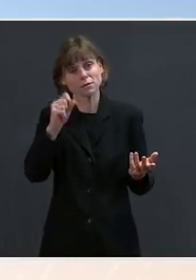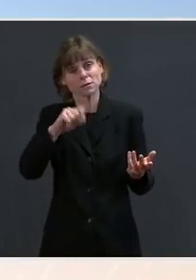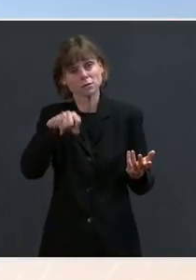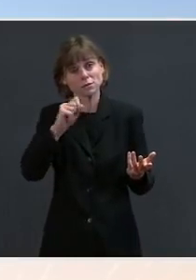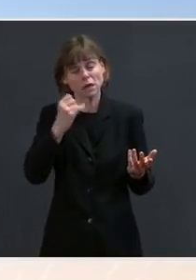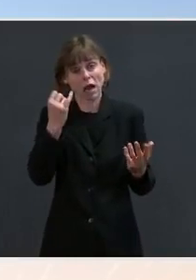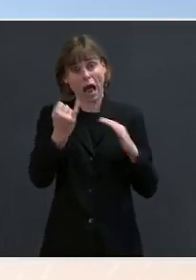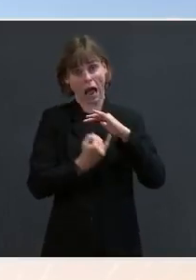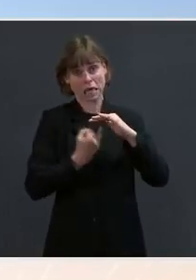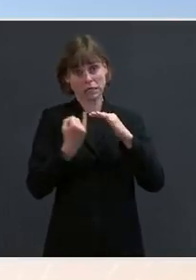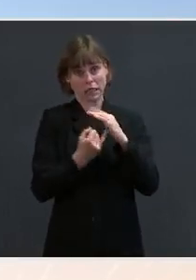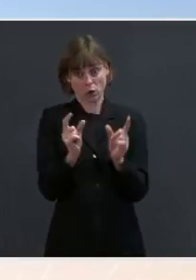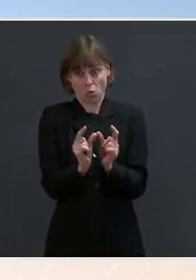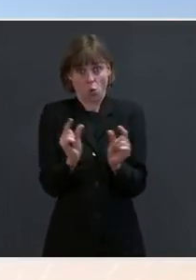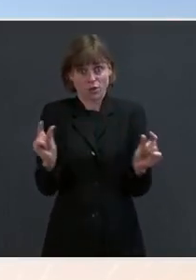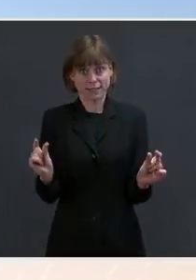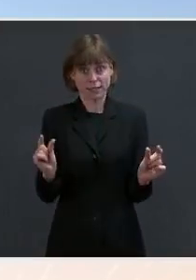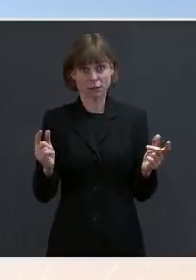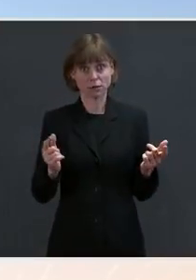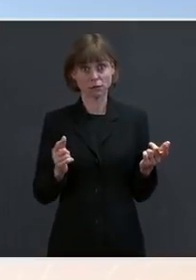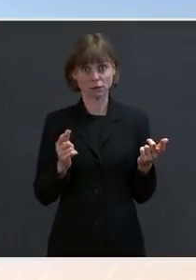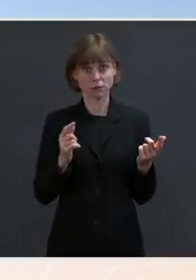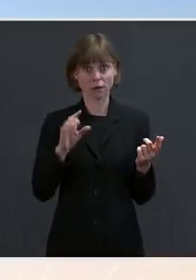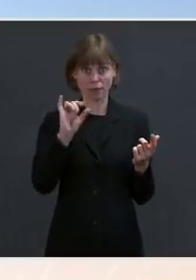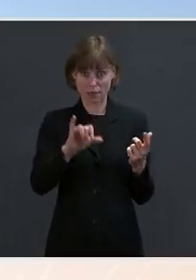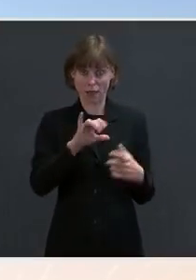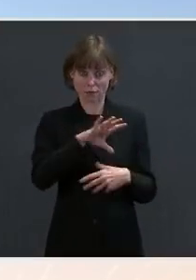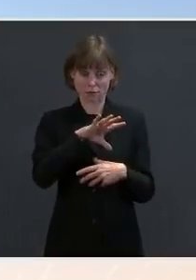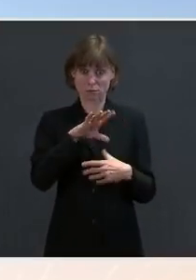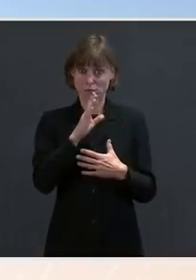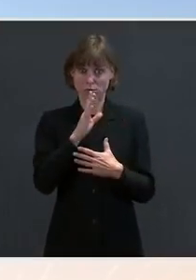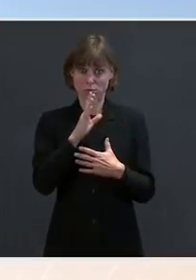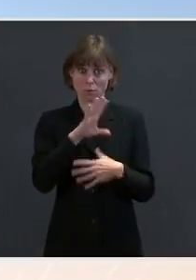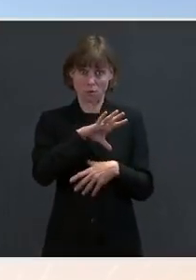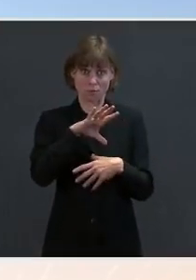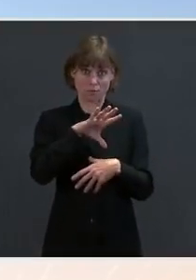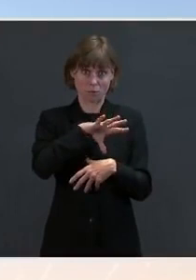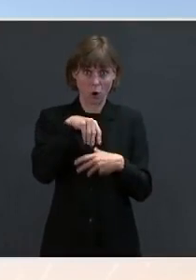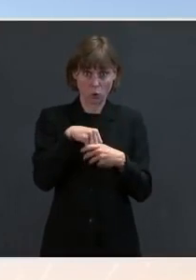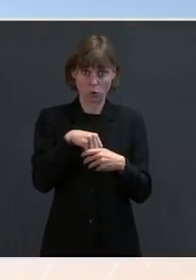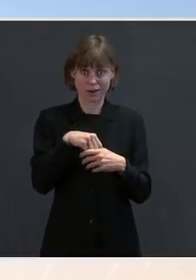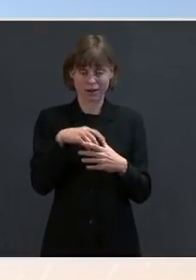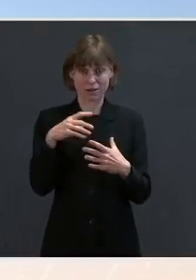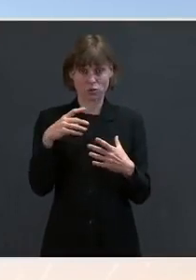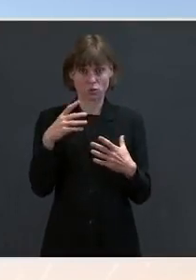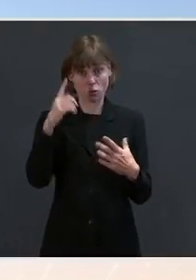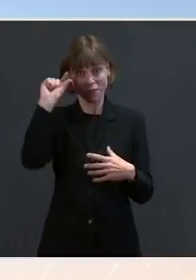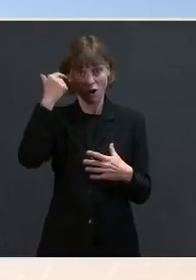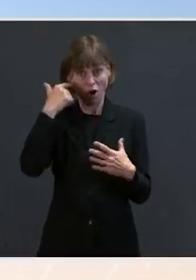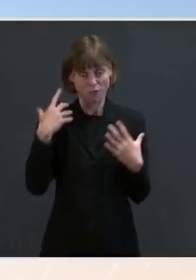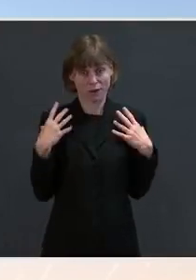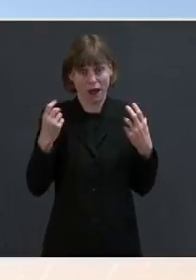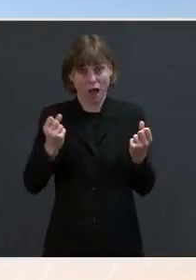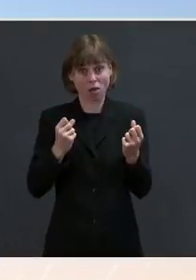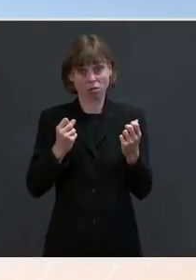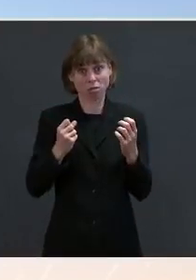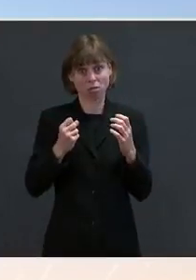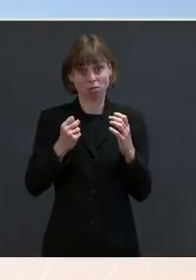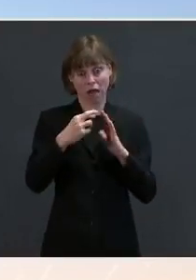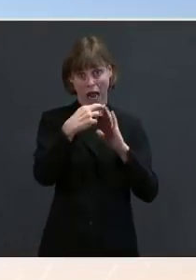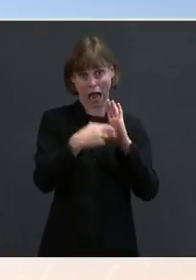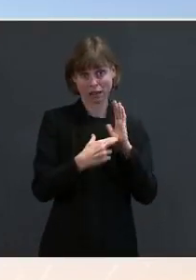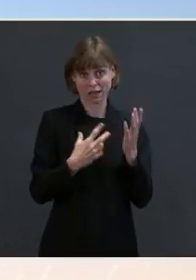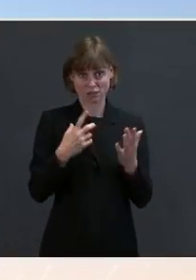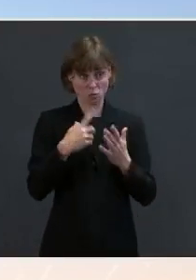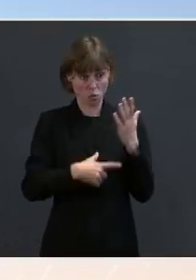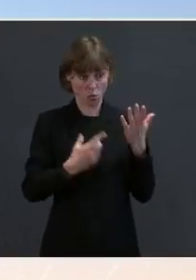quarantining is a part of what our recommended health guidelines are, and certainly part of what happens at the border when